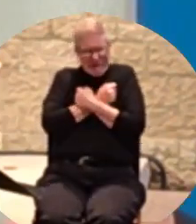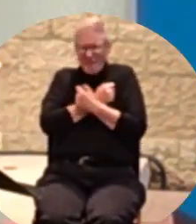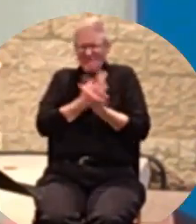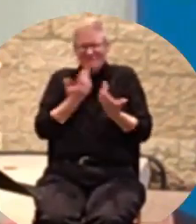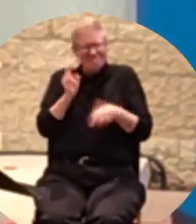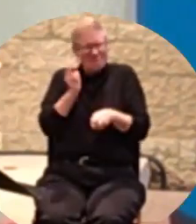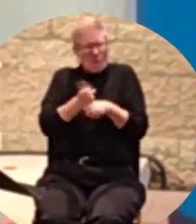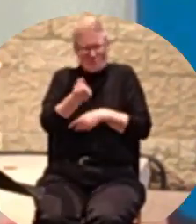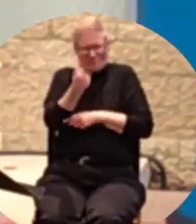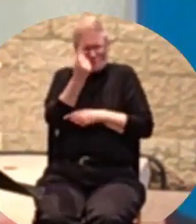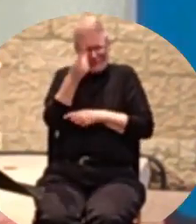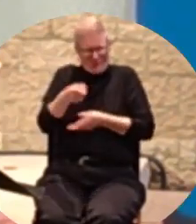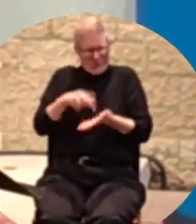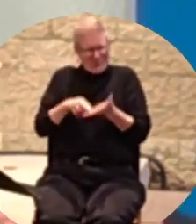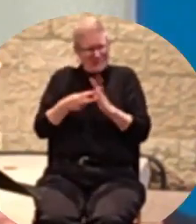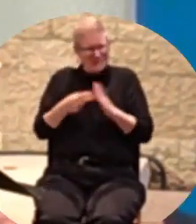is.